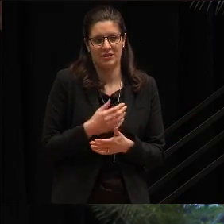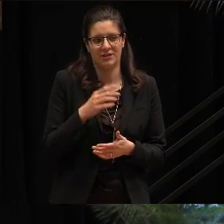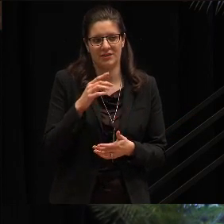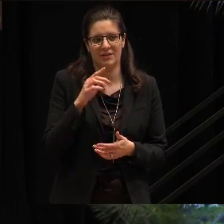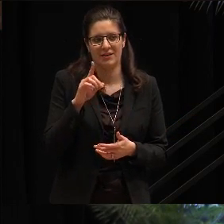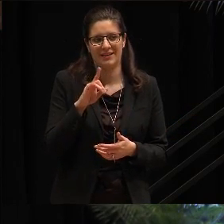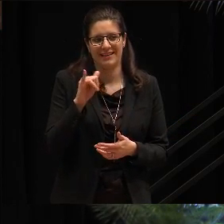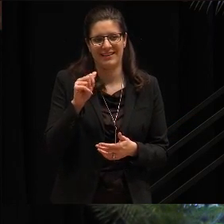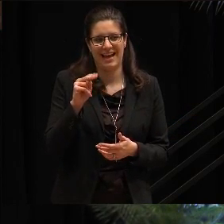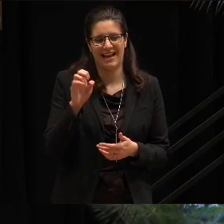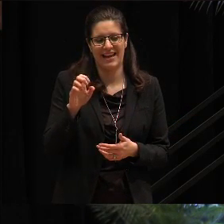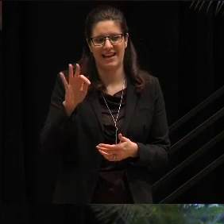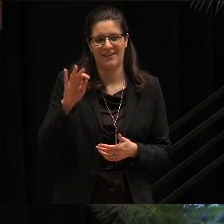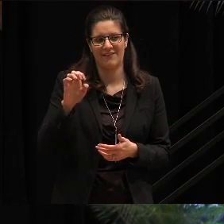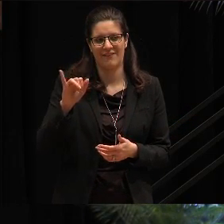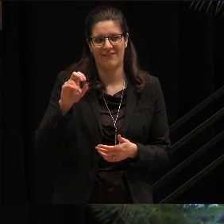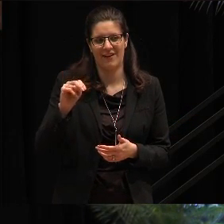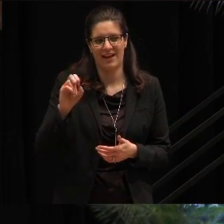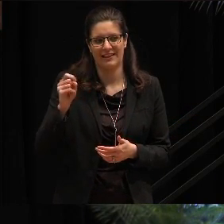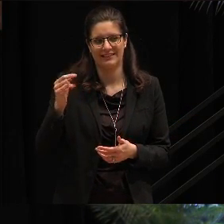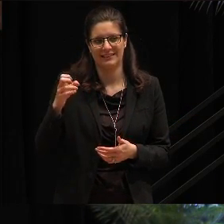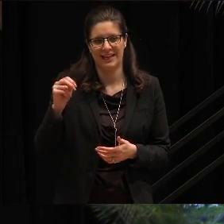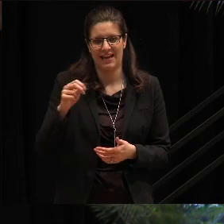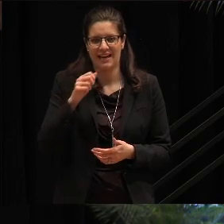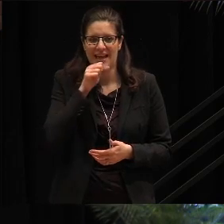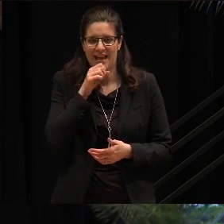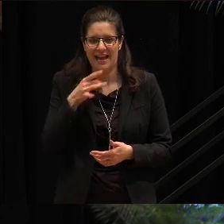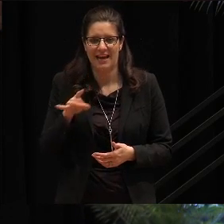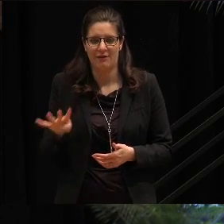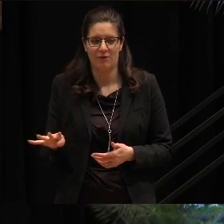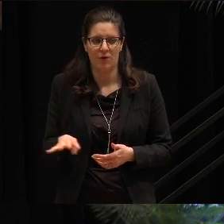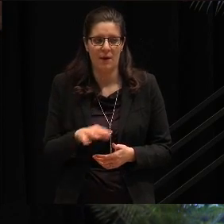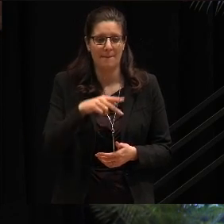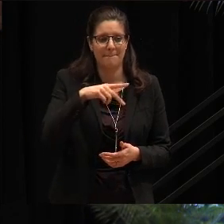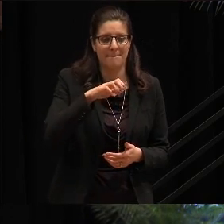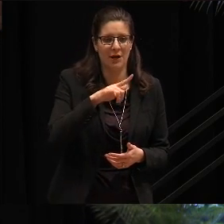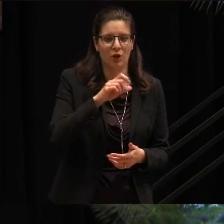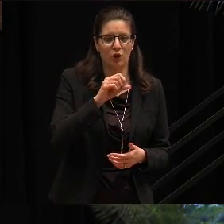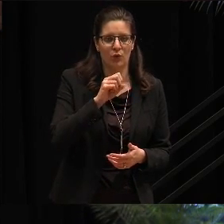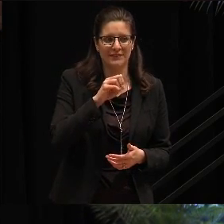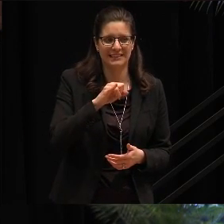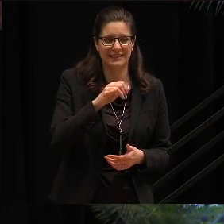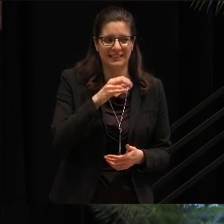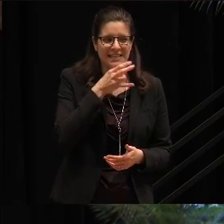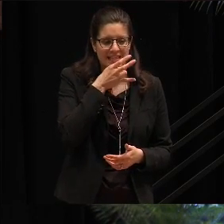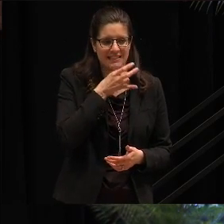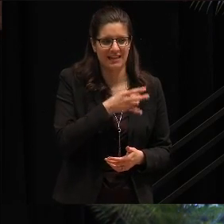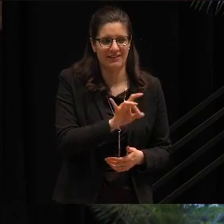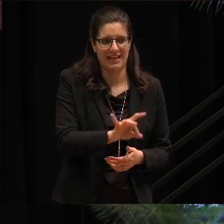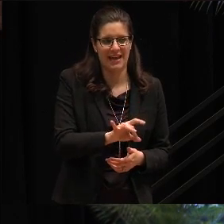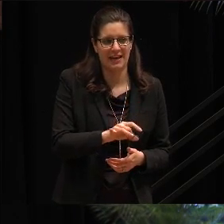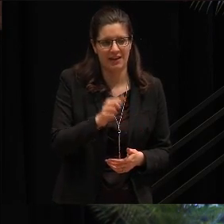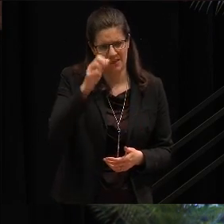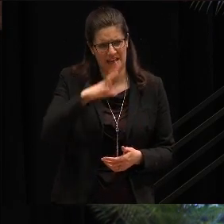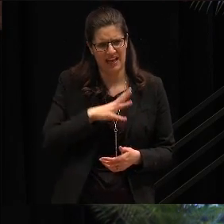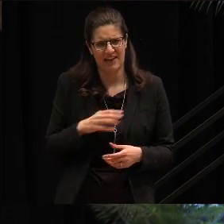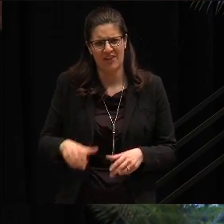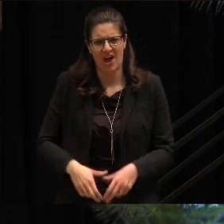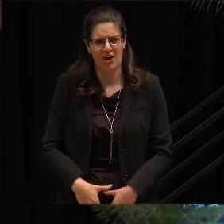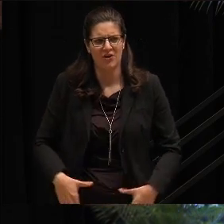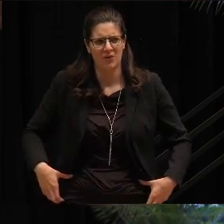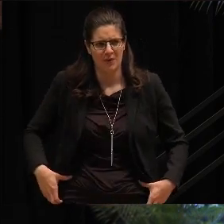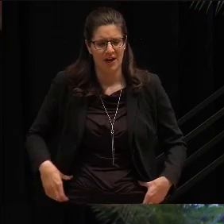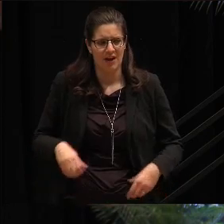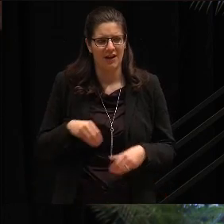is 84. Pelosi is 78. The guy that was in his underwear in Michigan was